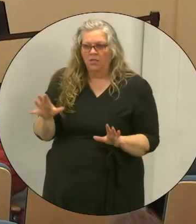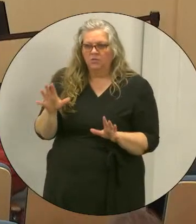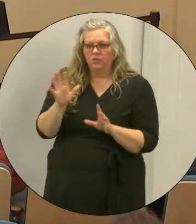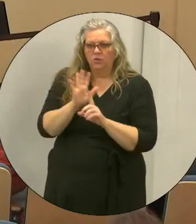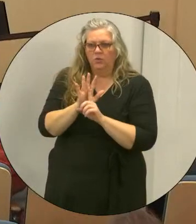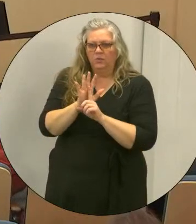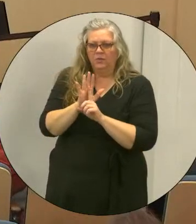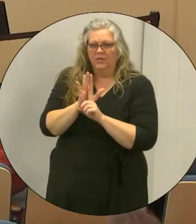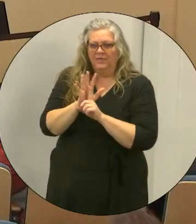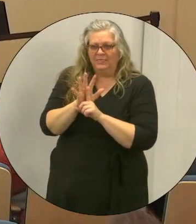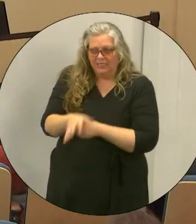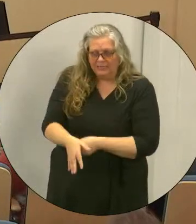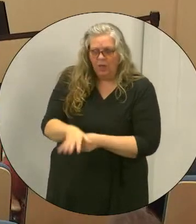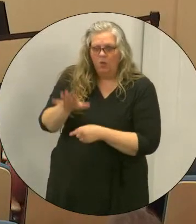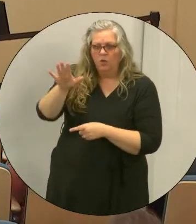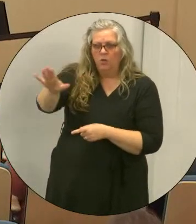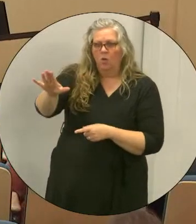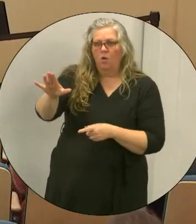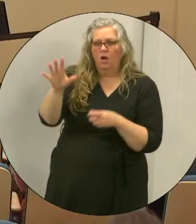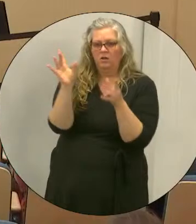say that I'm making this motion